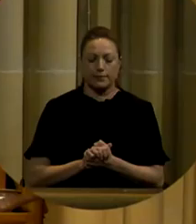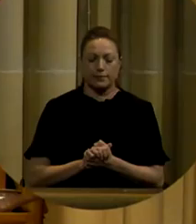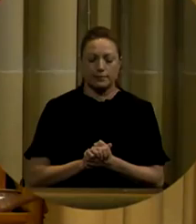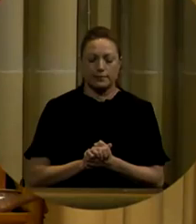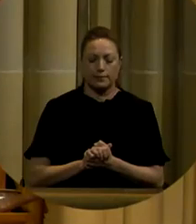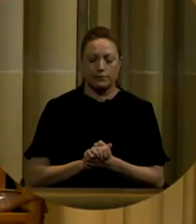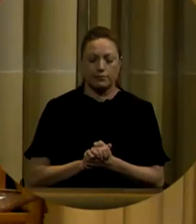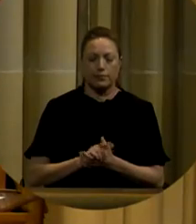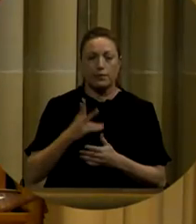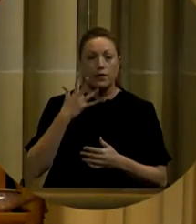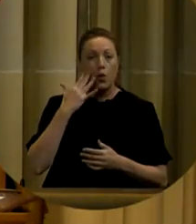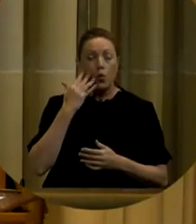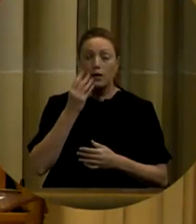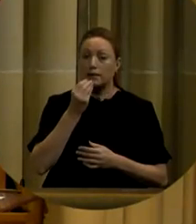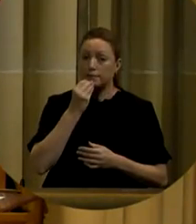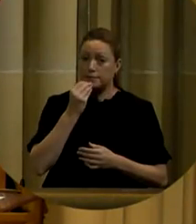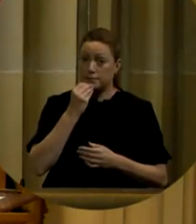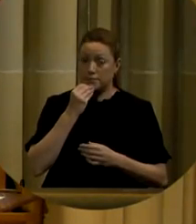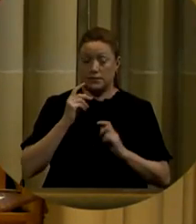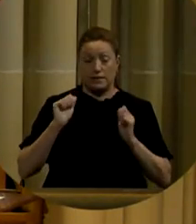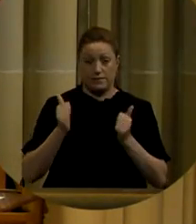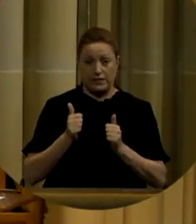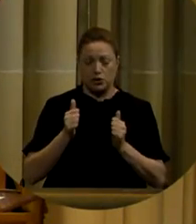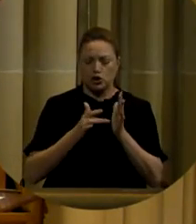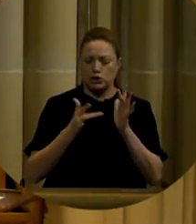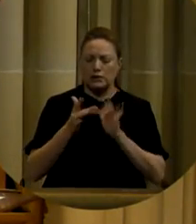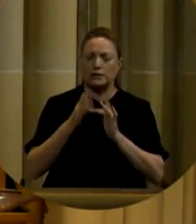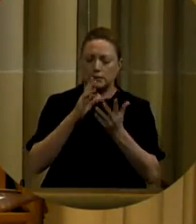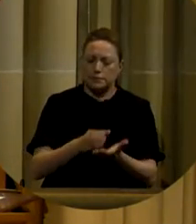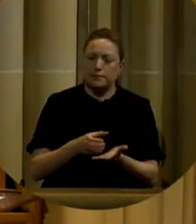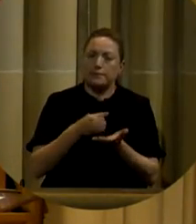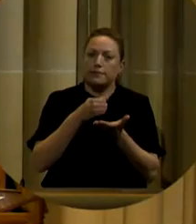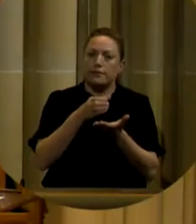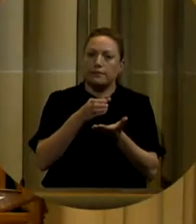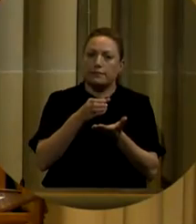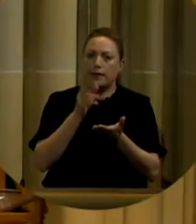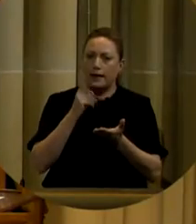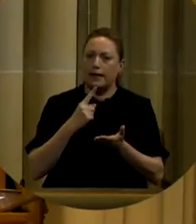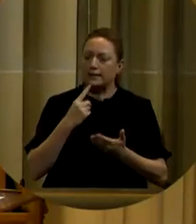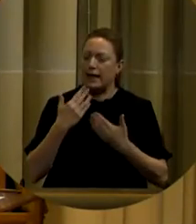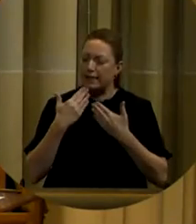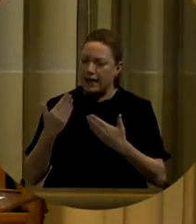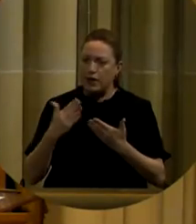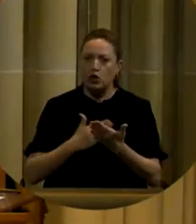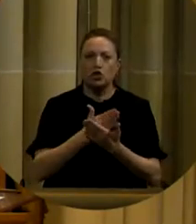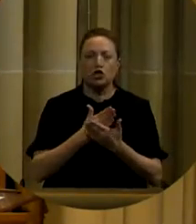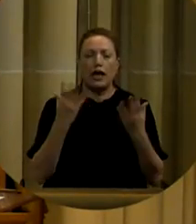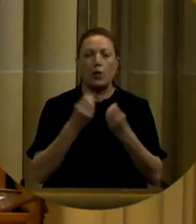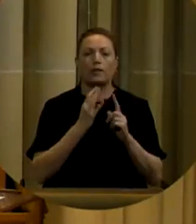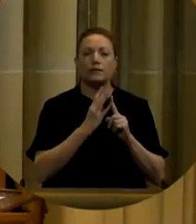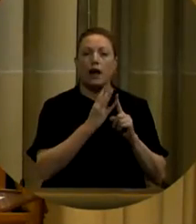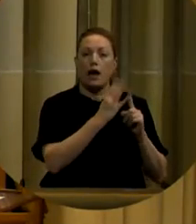In a similar way, when supper was ended, he took the chalice, gave you thanks, and gave the chalice to his disciples,